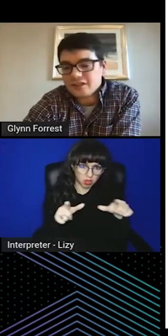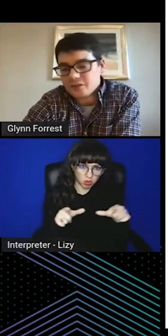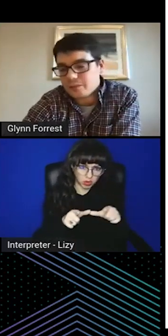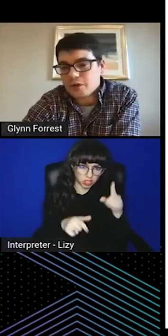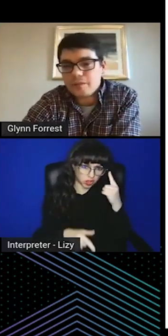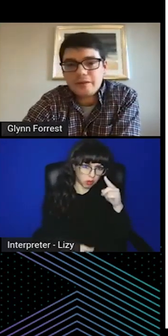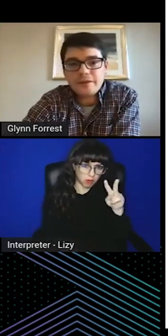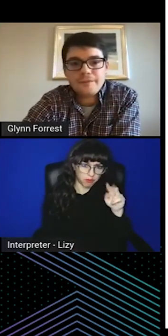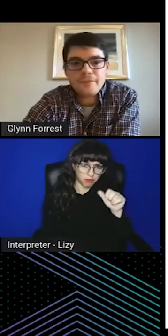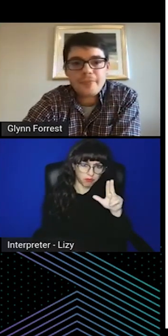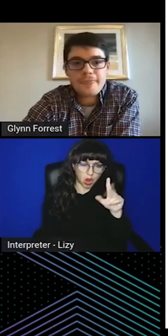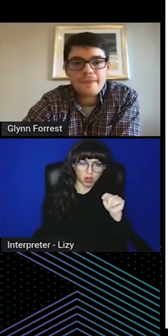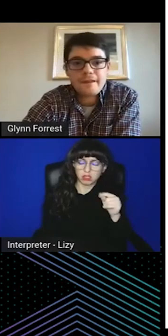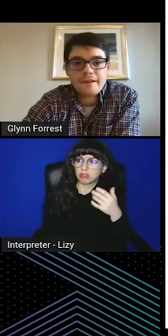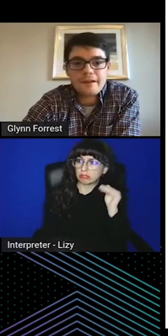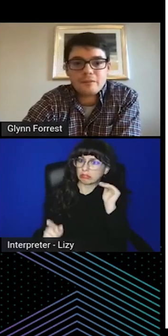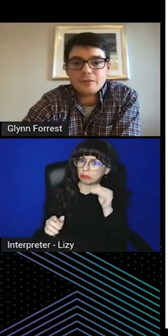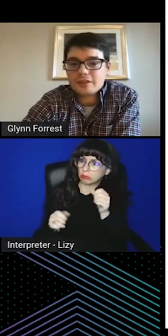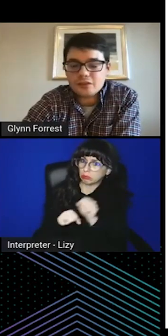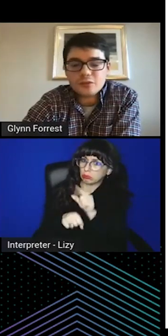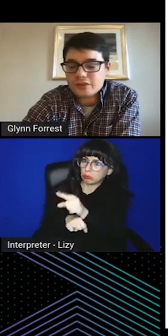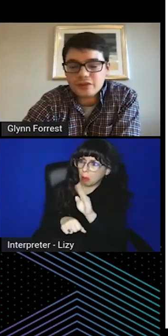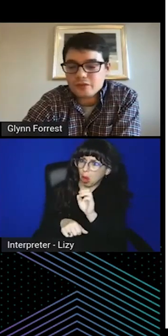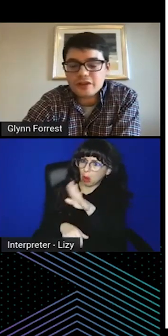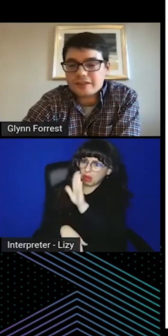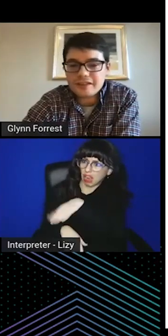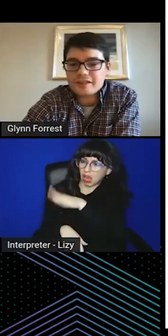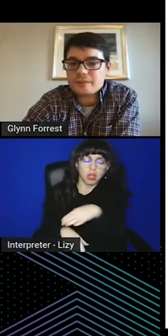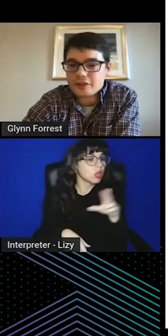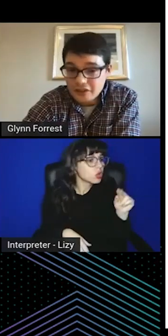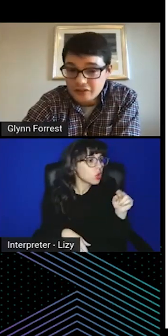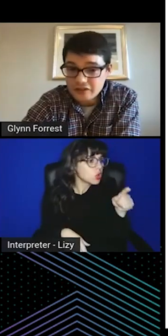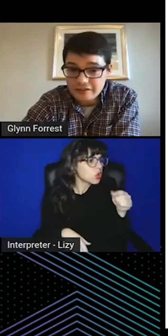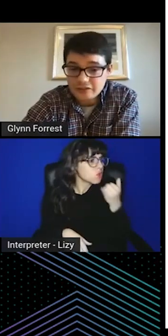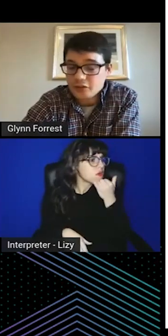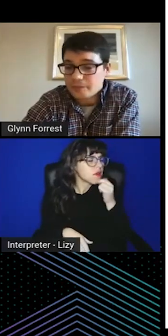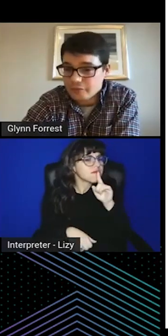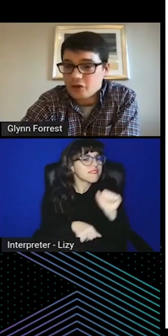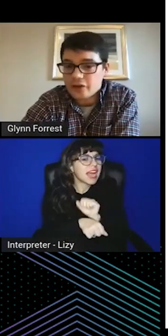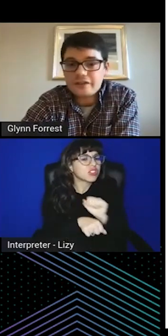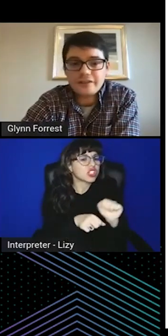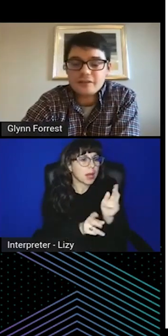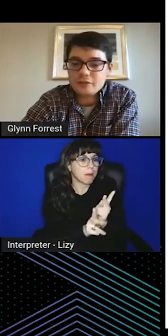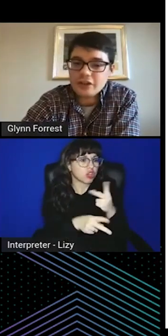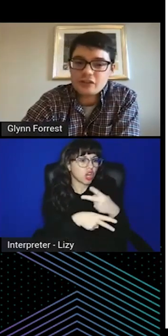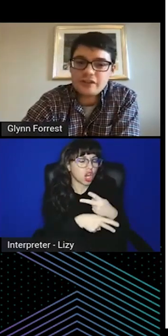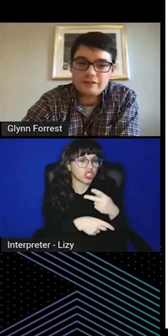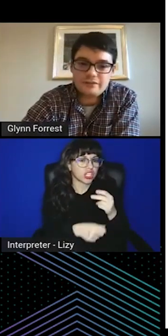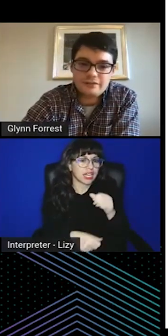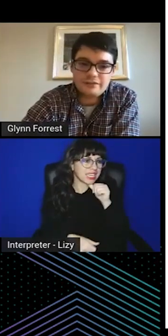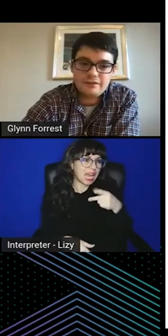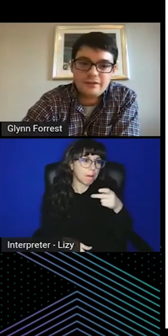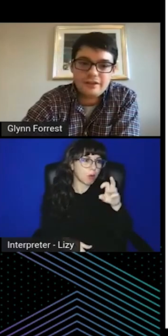gets in touch with Bob, and Bob says, no, you're wrong, it's actually production. It's not prod, it's